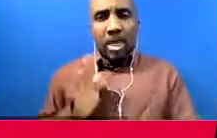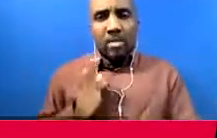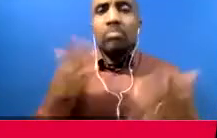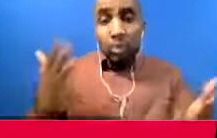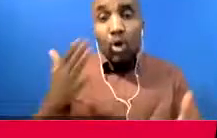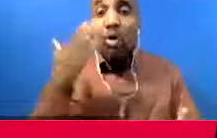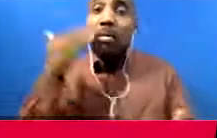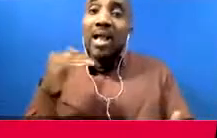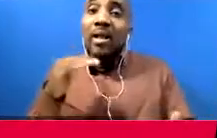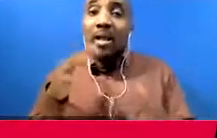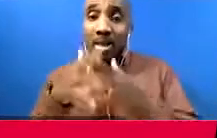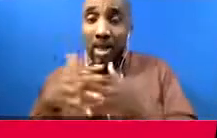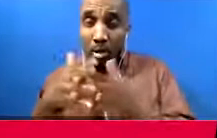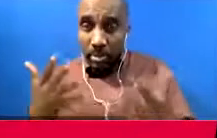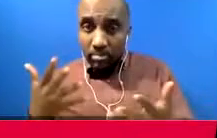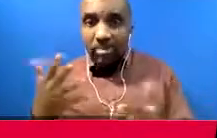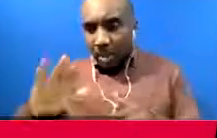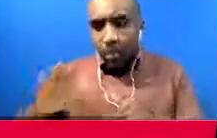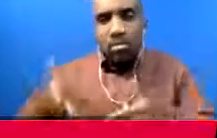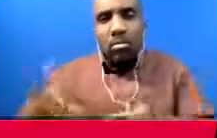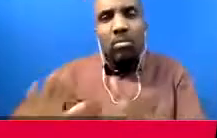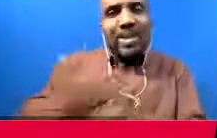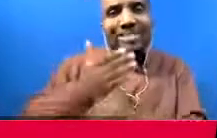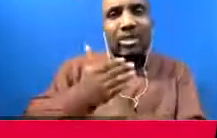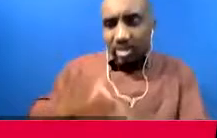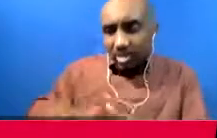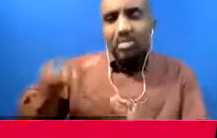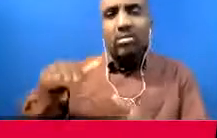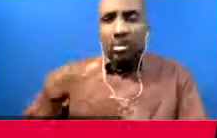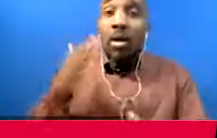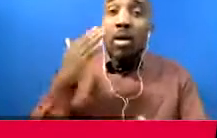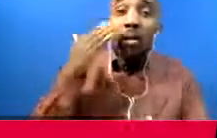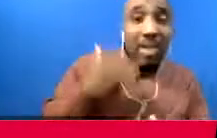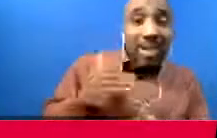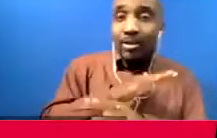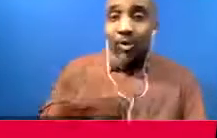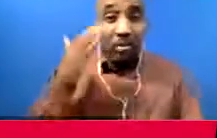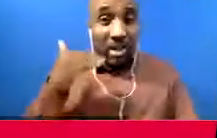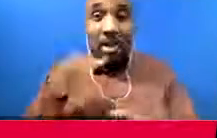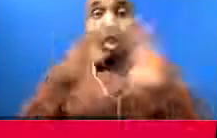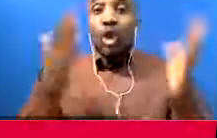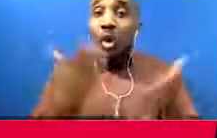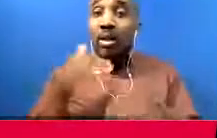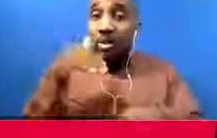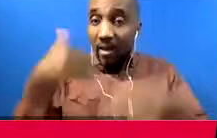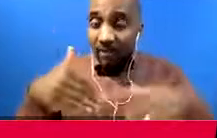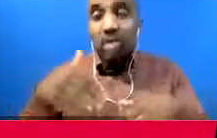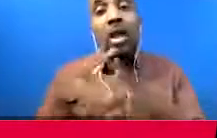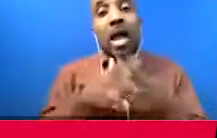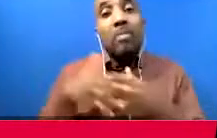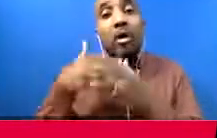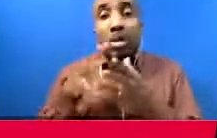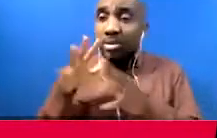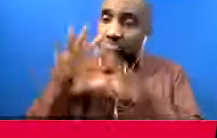Americans and indigenous people, but it also harms Black and non-Black people globally. So for example, the US has invaded, exploited,